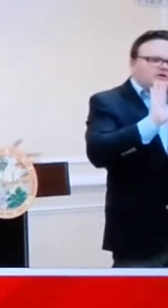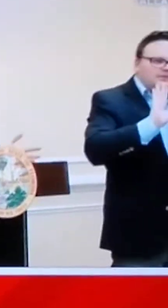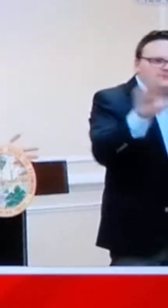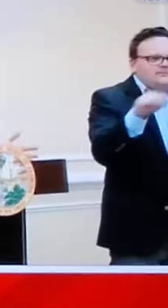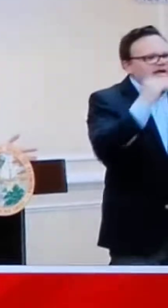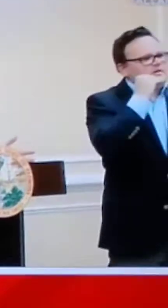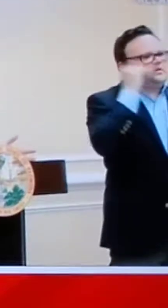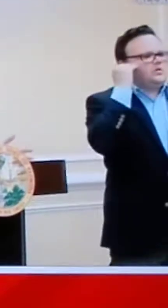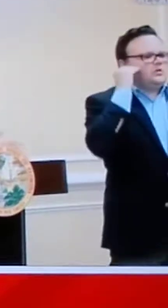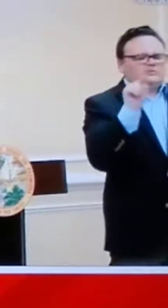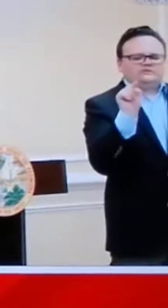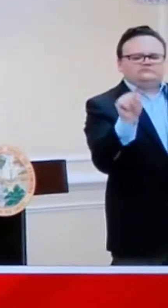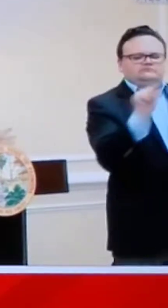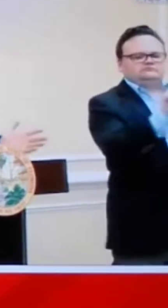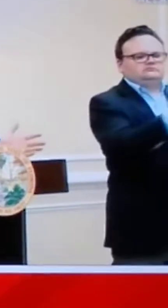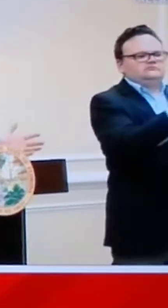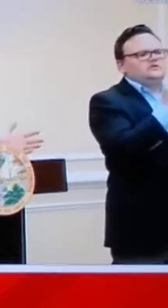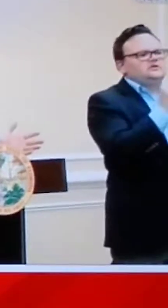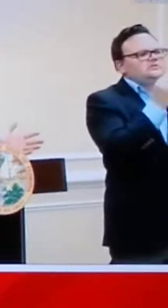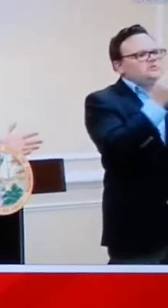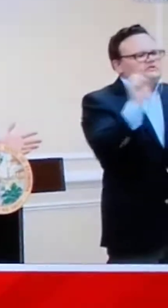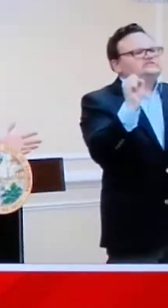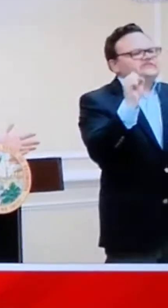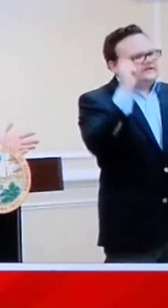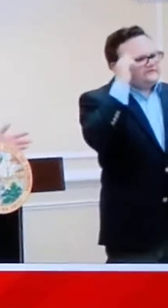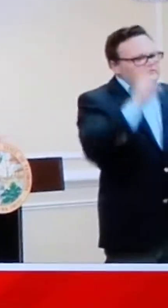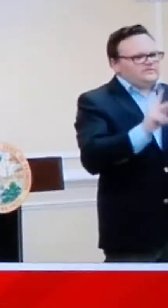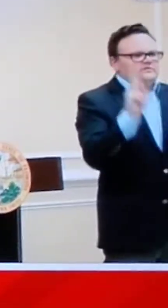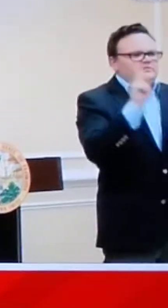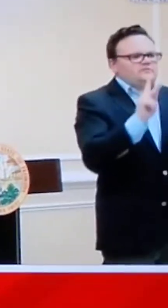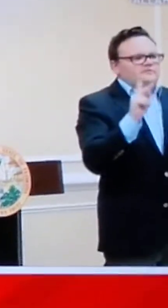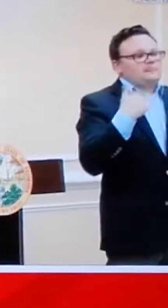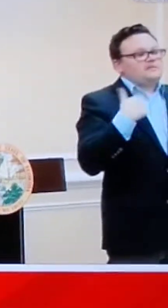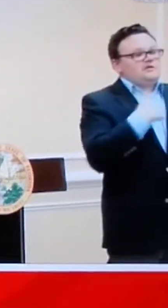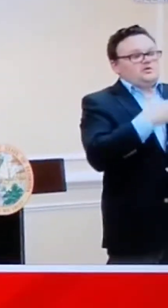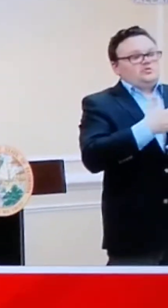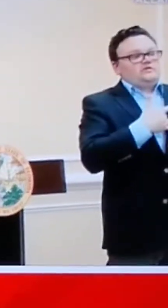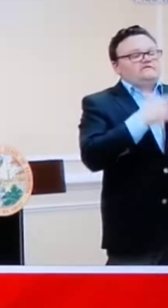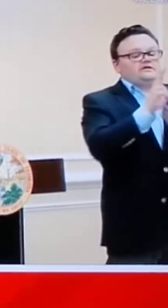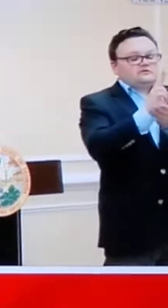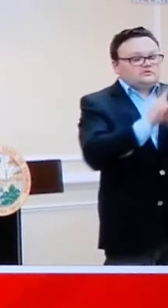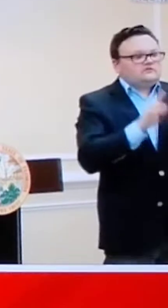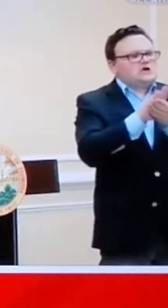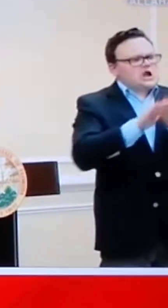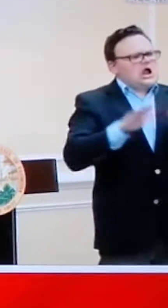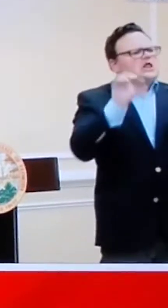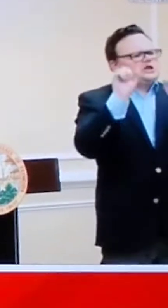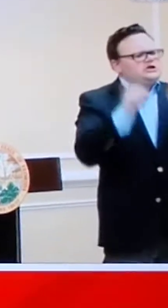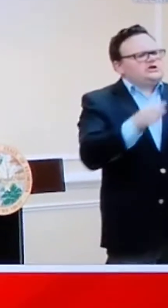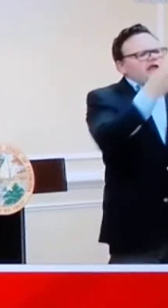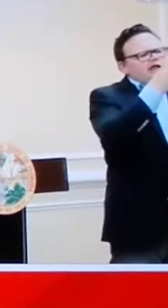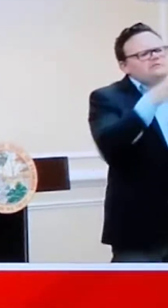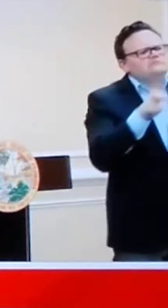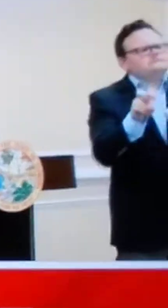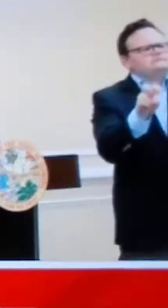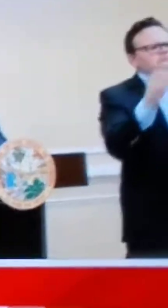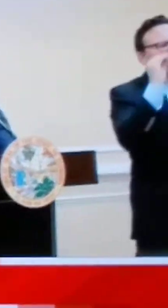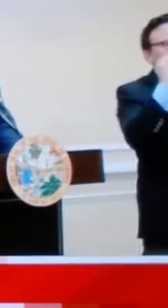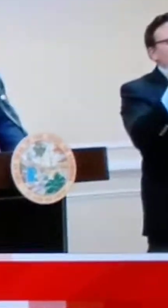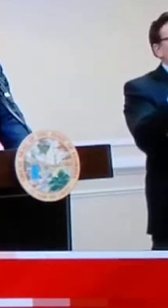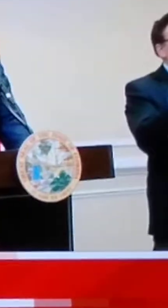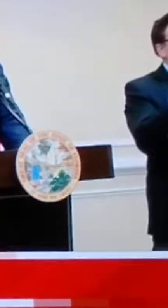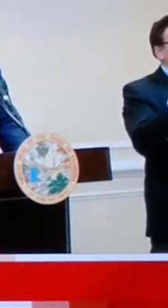that'll be safer for everybody, and we think that the universities are equipped to be able to handle the remote learning. So they are going to be working